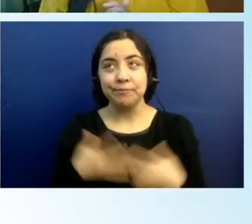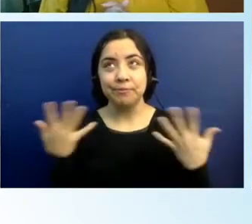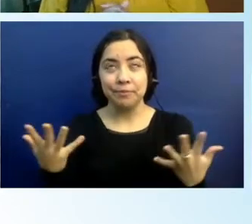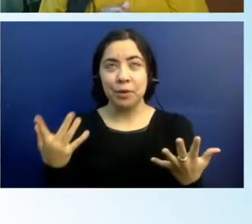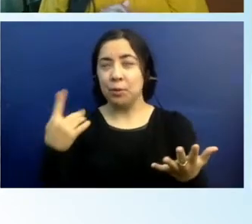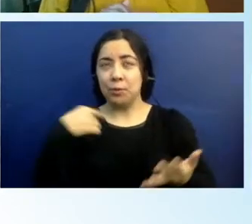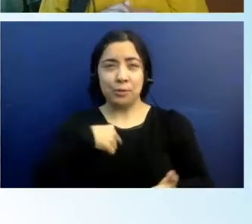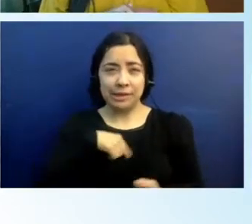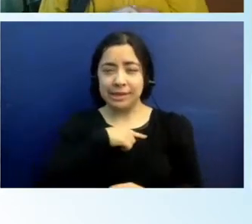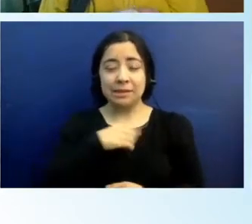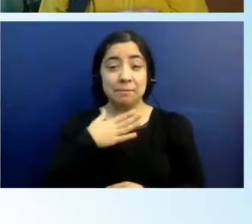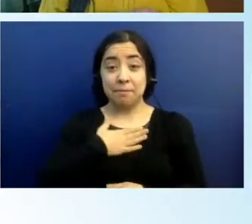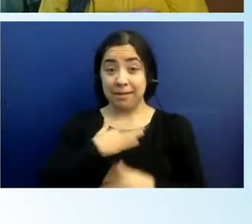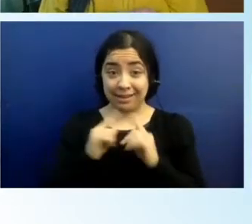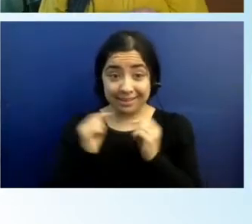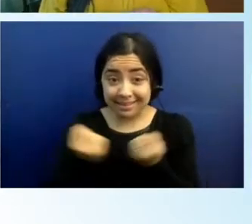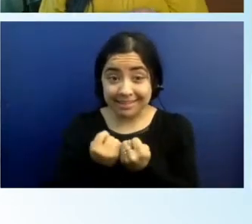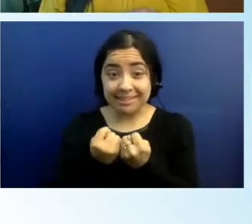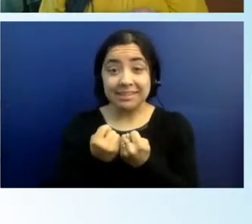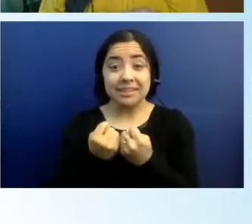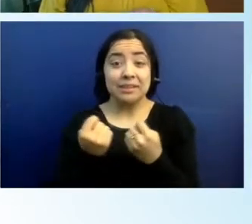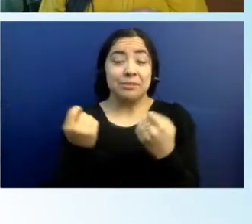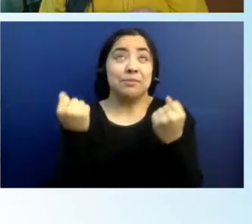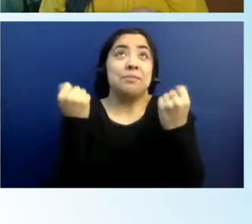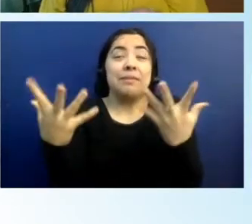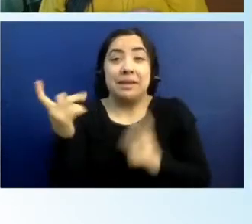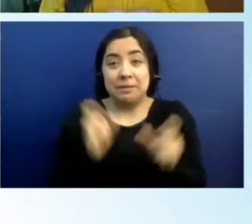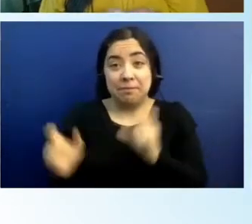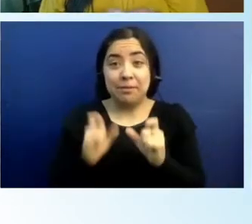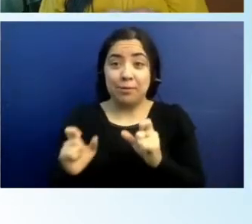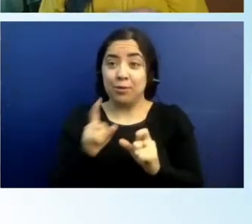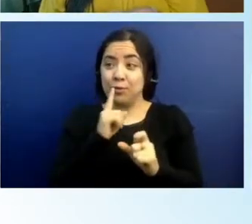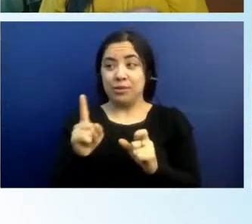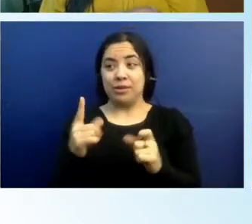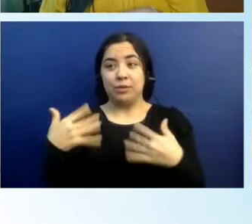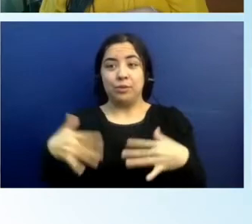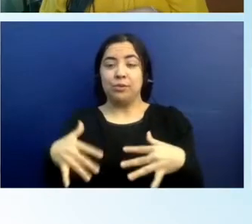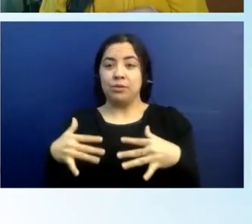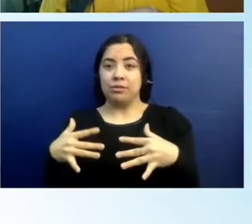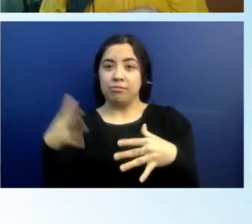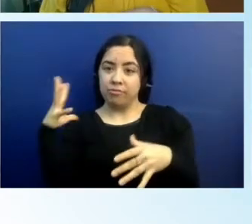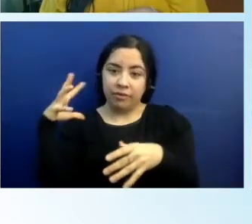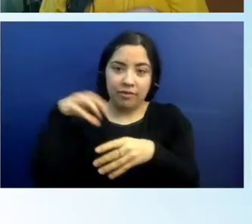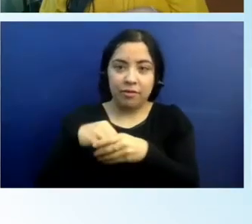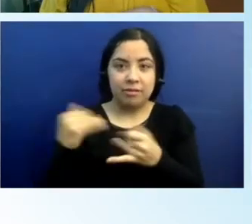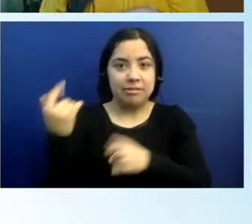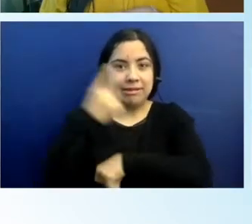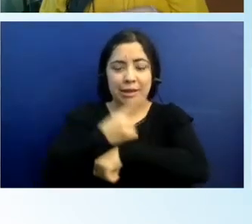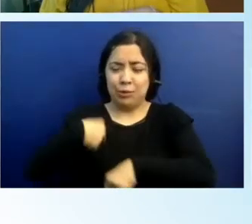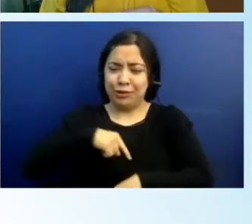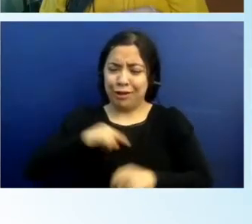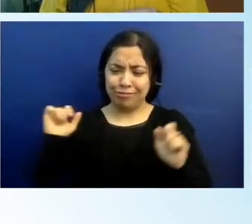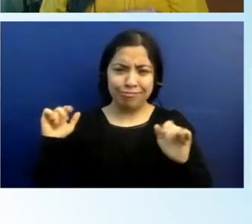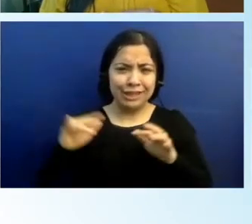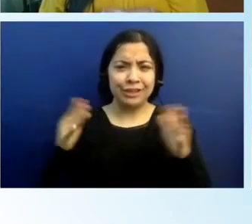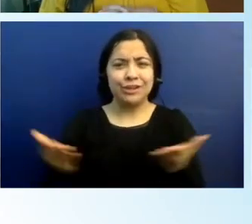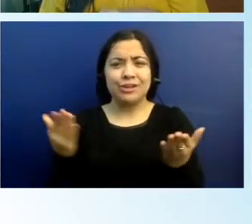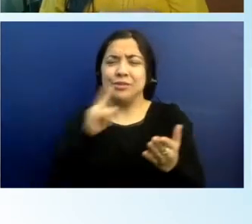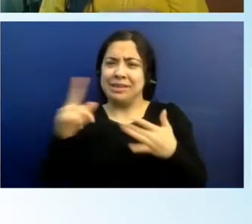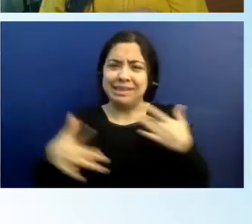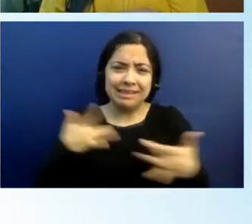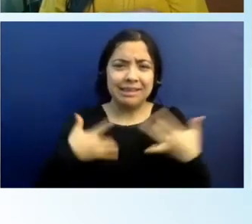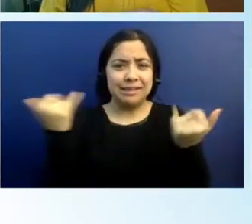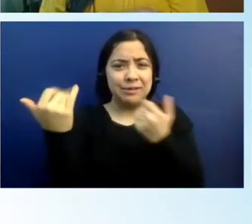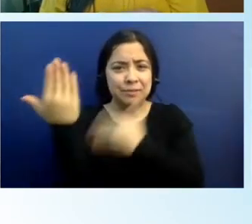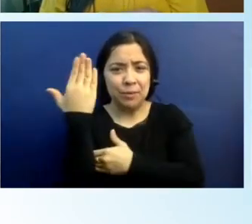Me and my team and so many others that have contributed to Get Together We Heal are really excited about this morning and about our opportunity